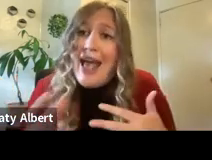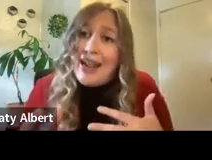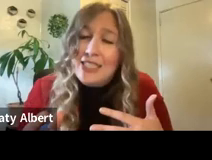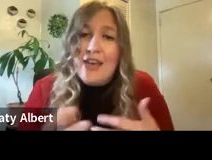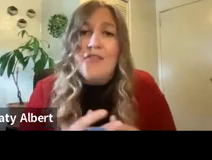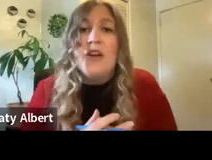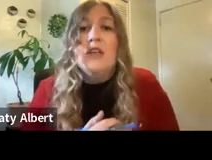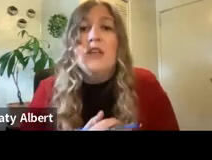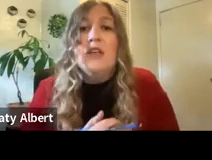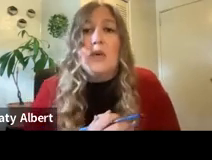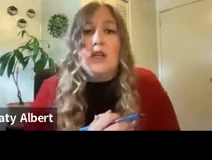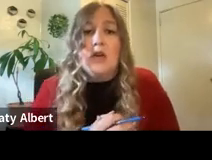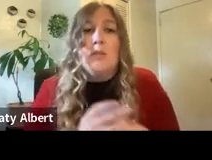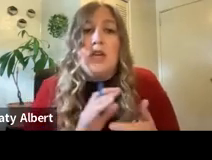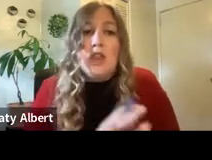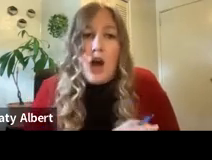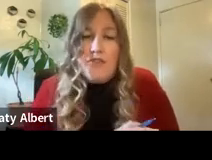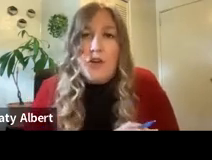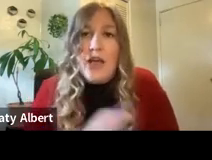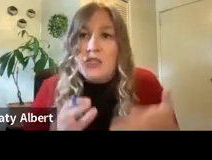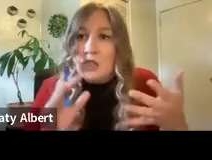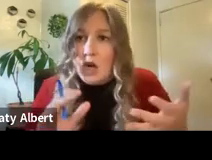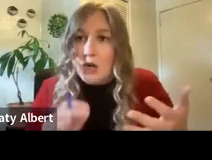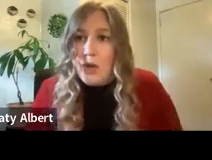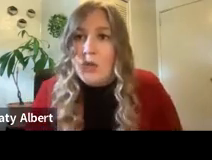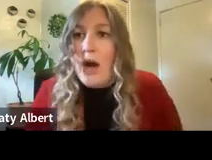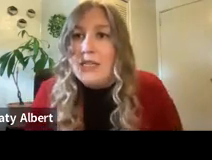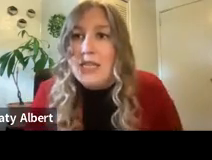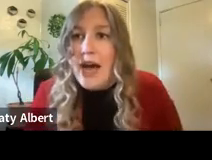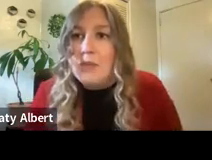you're not active. So, be thoughtful and